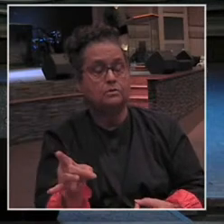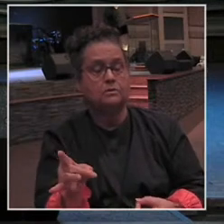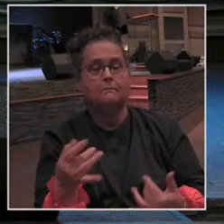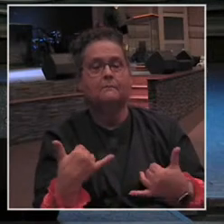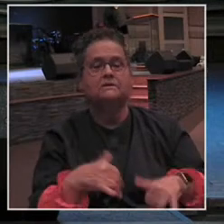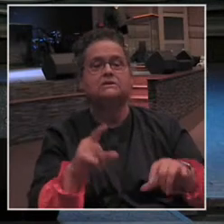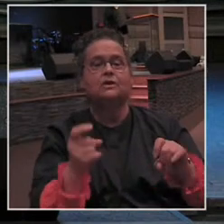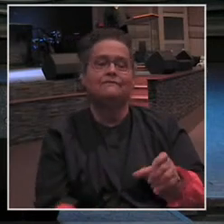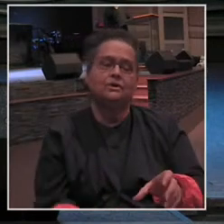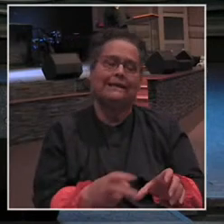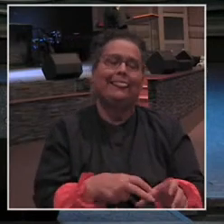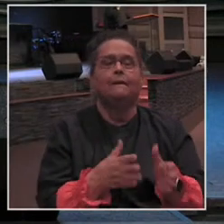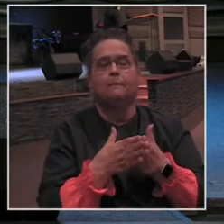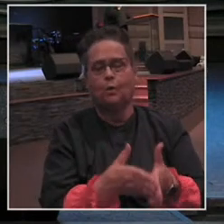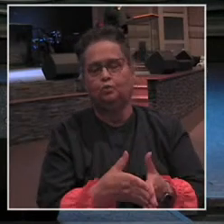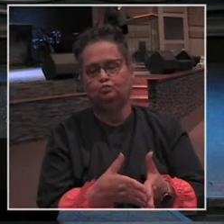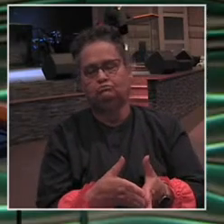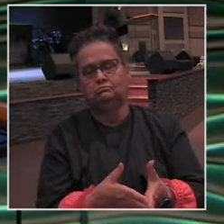you still have to get in the boat.